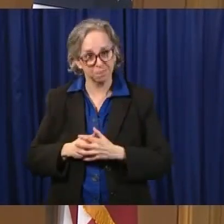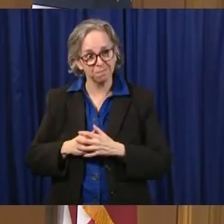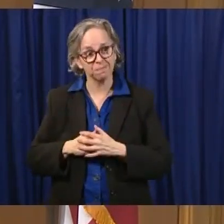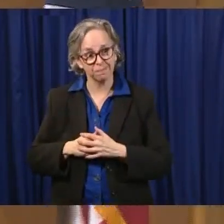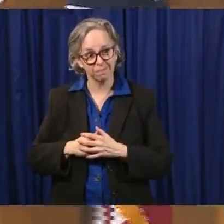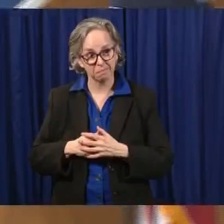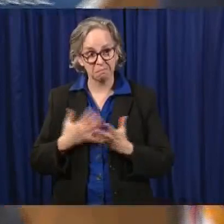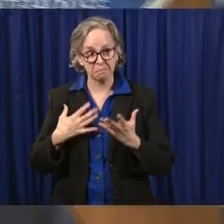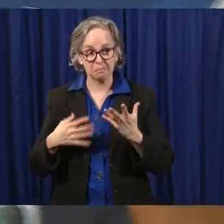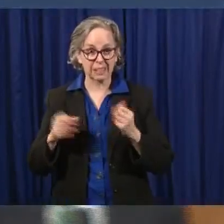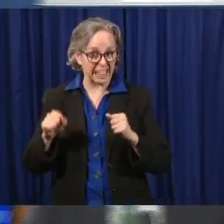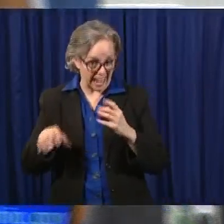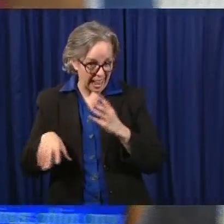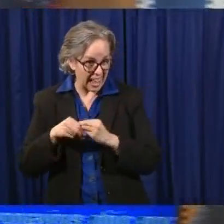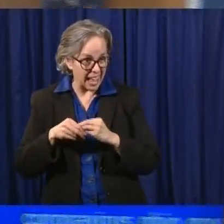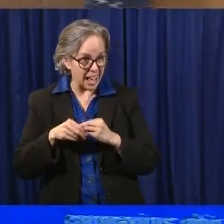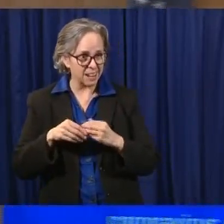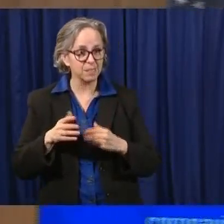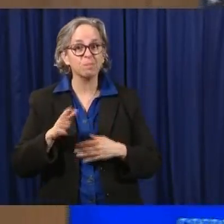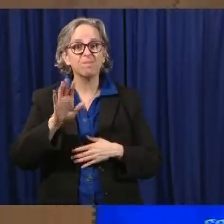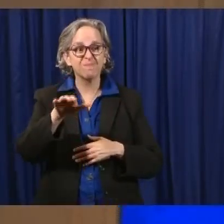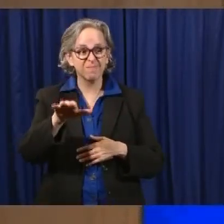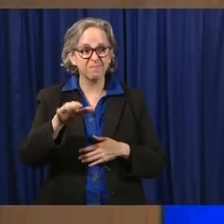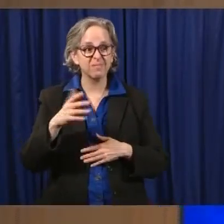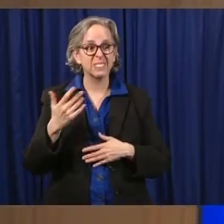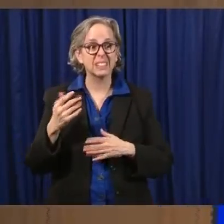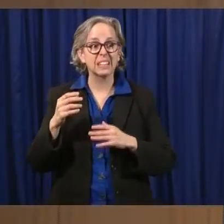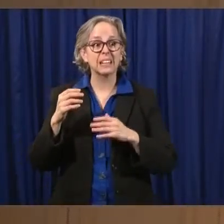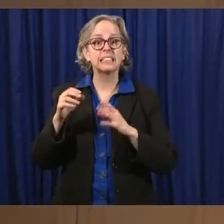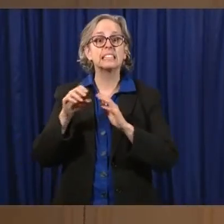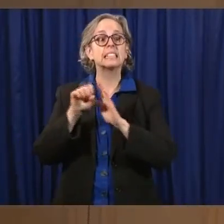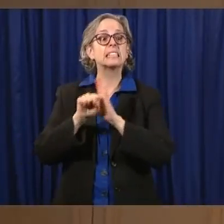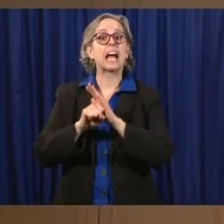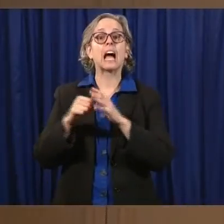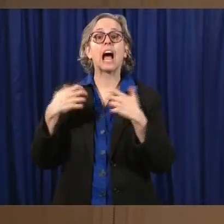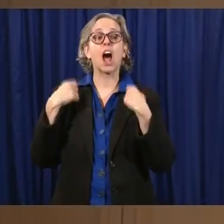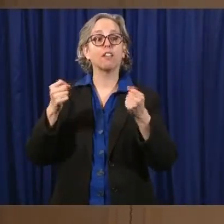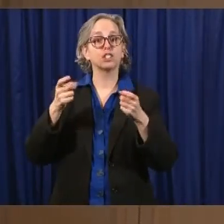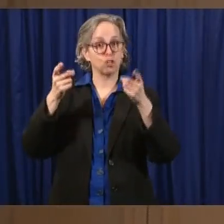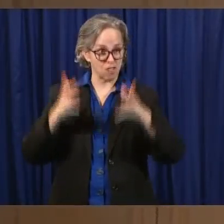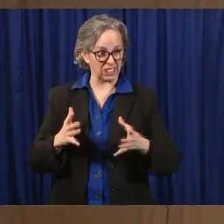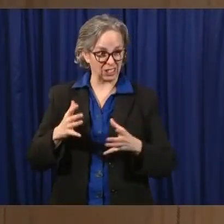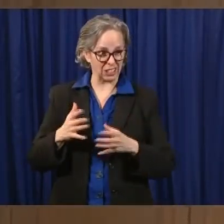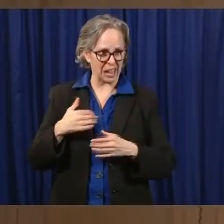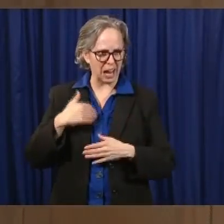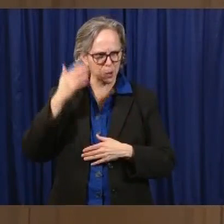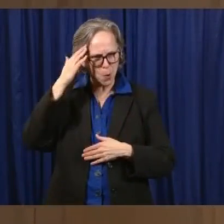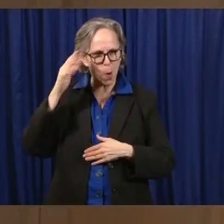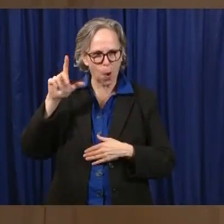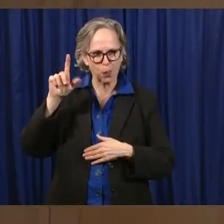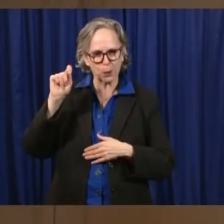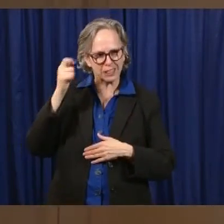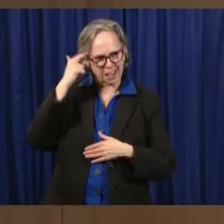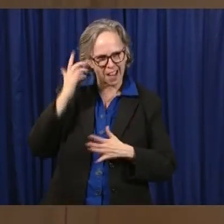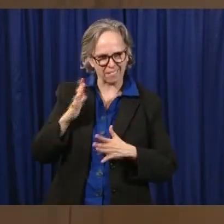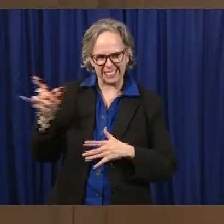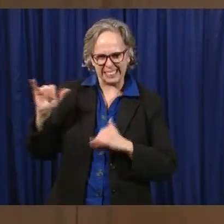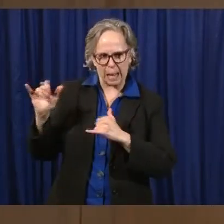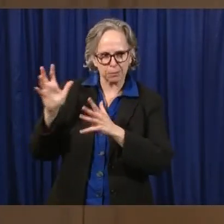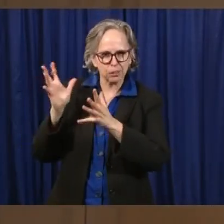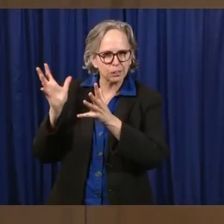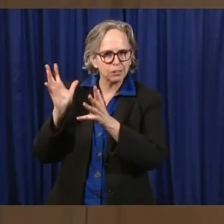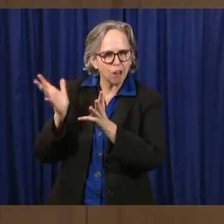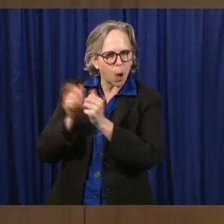to that, Governor, that the state health directors, I know the Lieutenant Governor talks to his peers, but we're part of something called